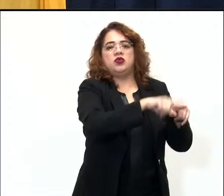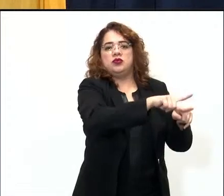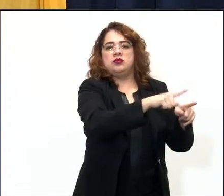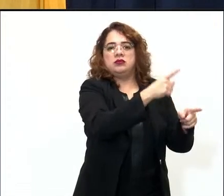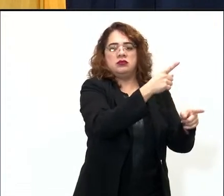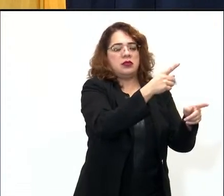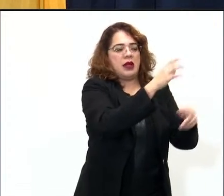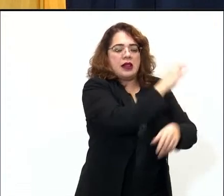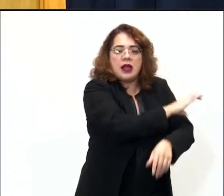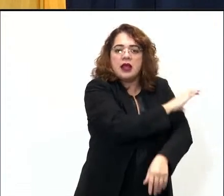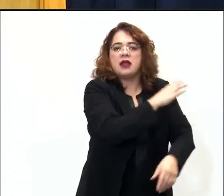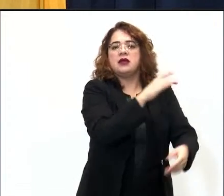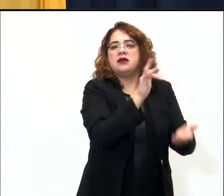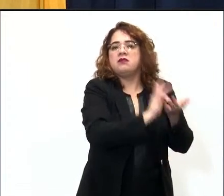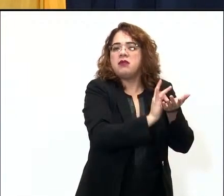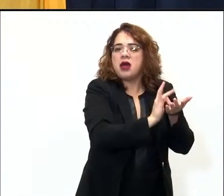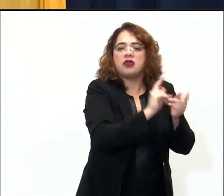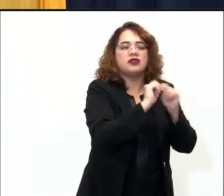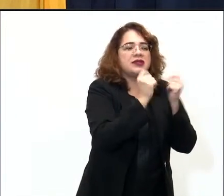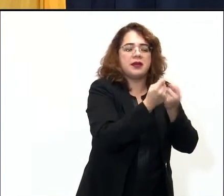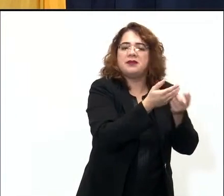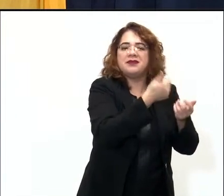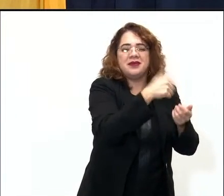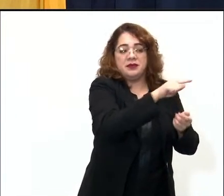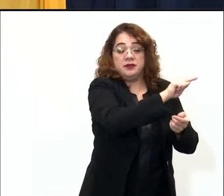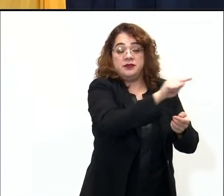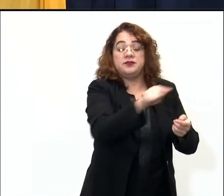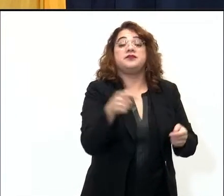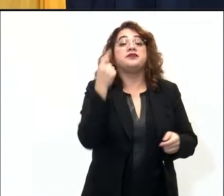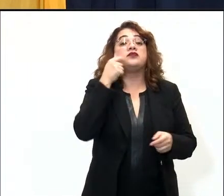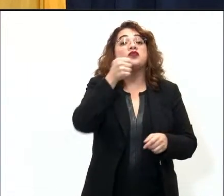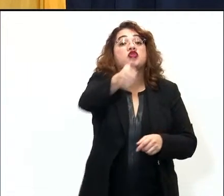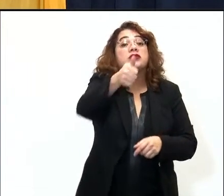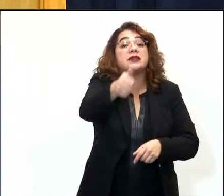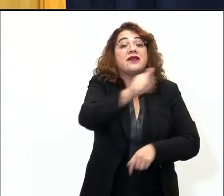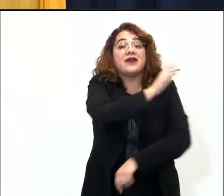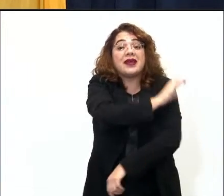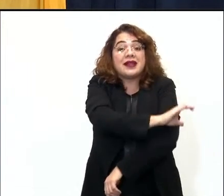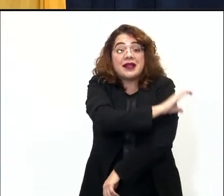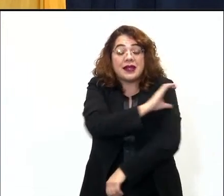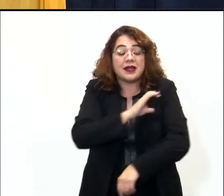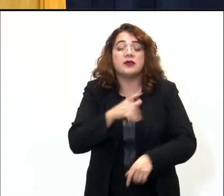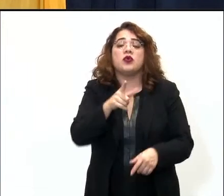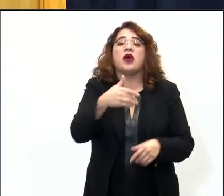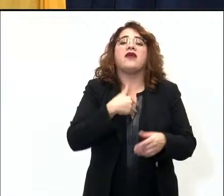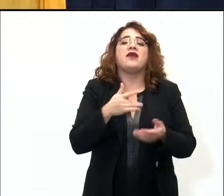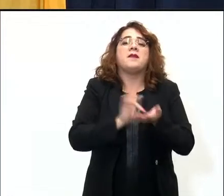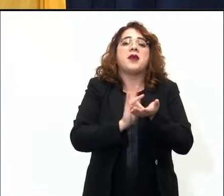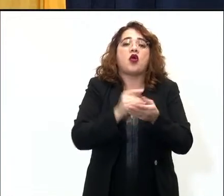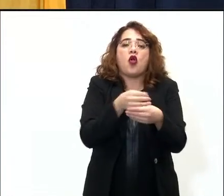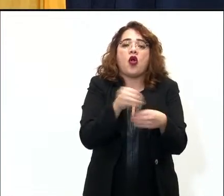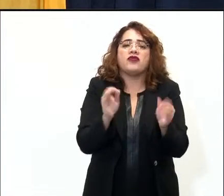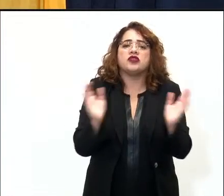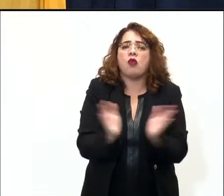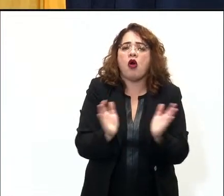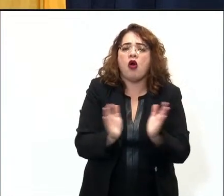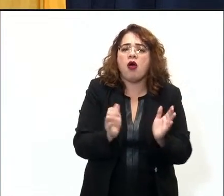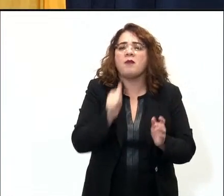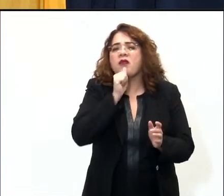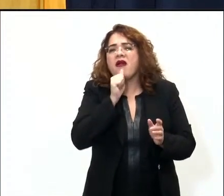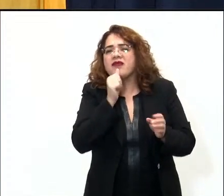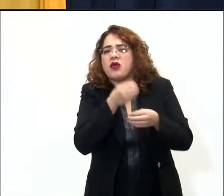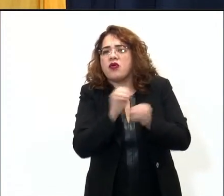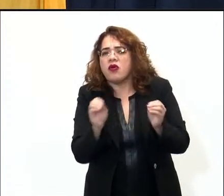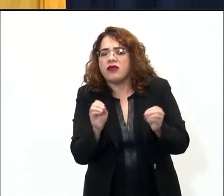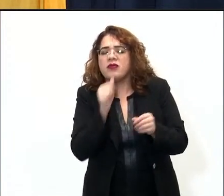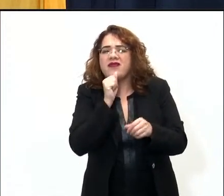if you are a clinic or you have a small office, medical office, you're part of this group